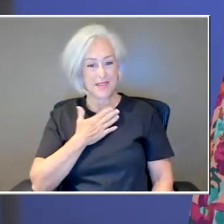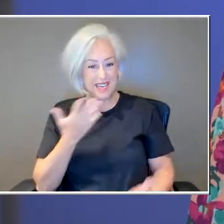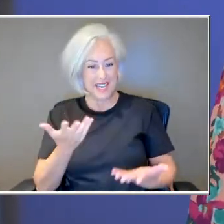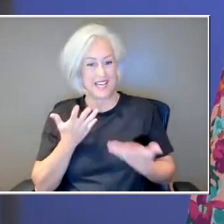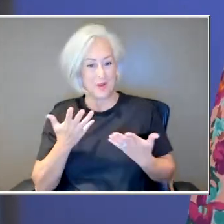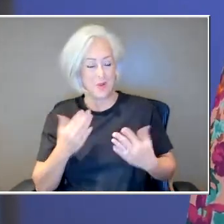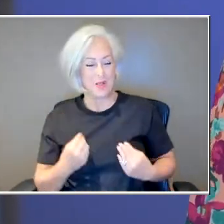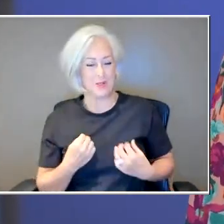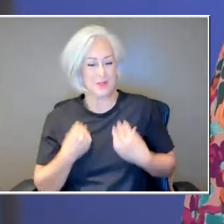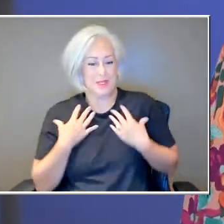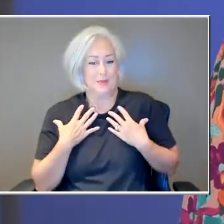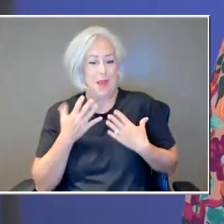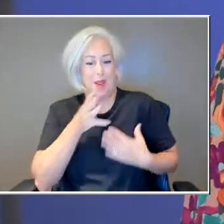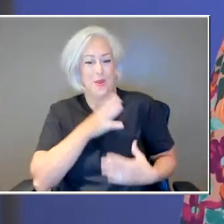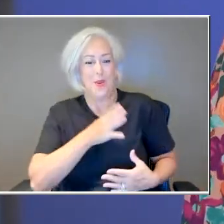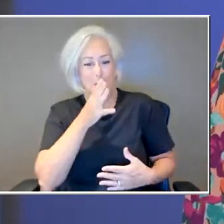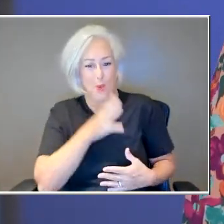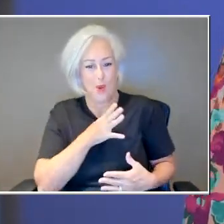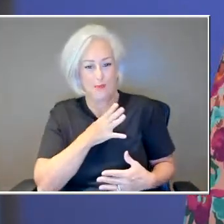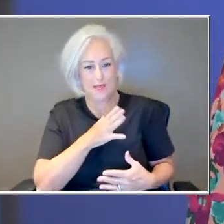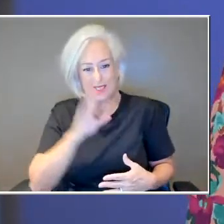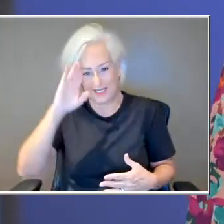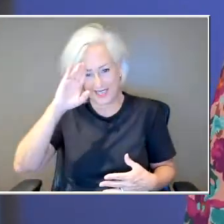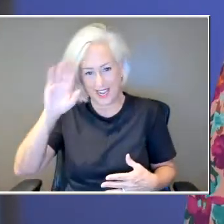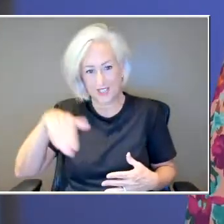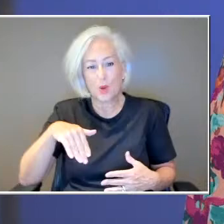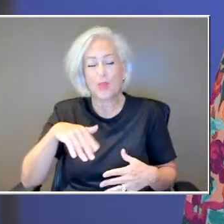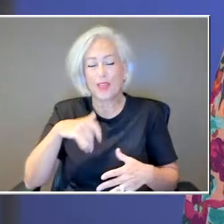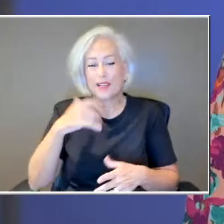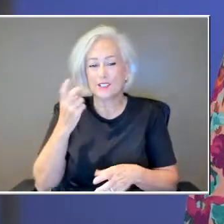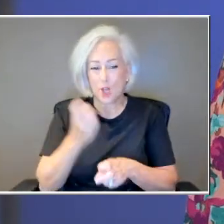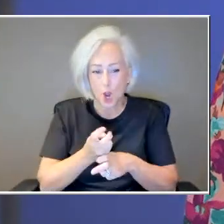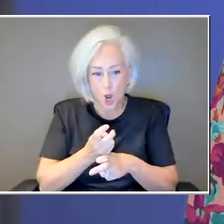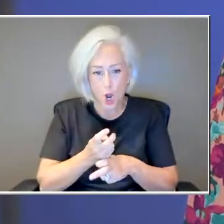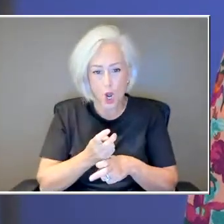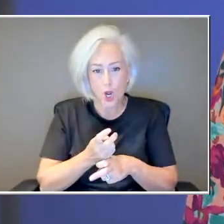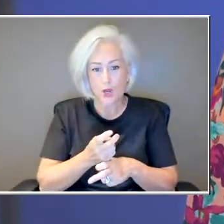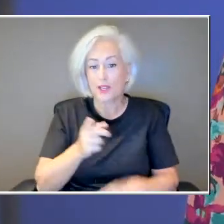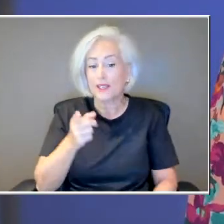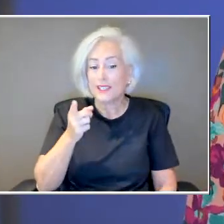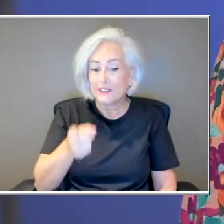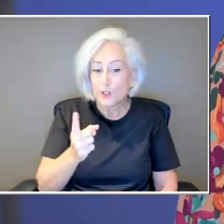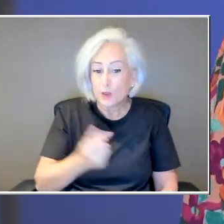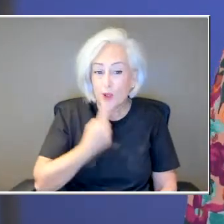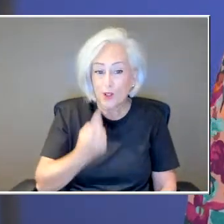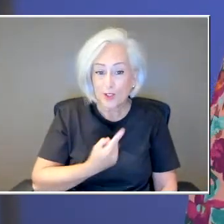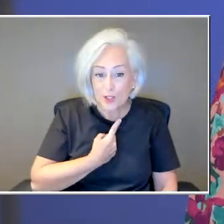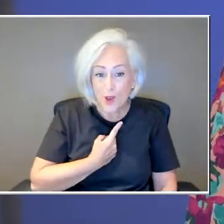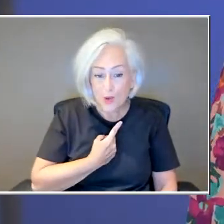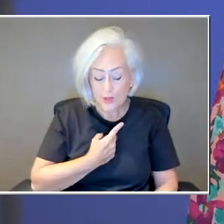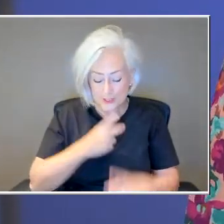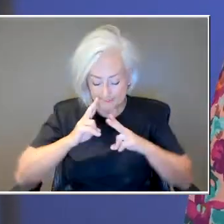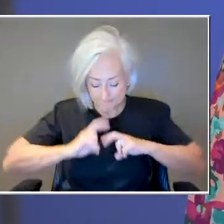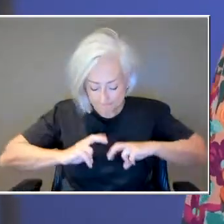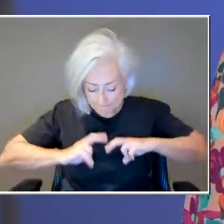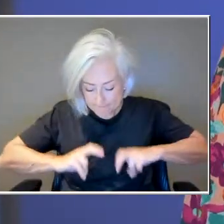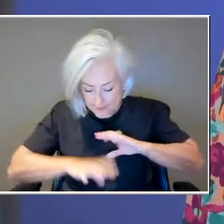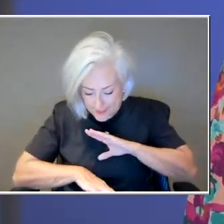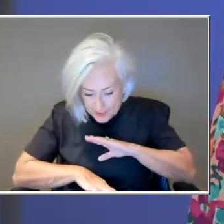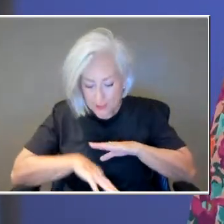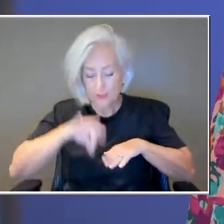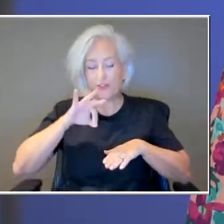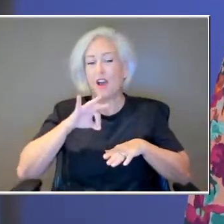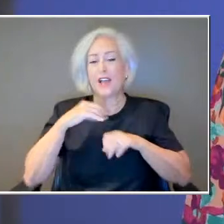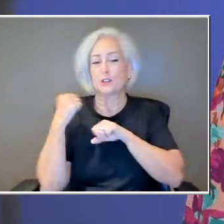that, you know, and I know it is hard, and if you are alone, just, you know, find it inside yourself to find the strength and power